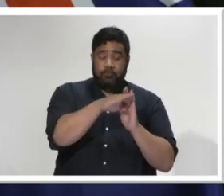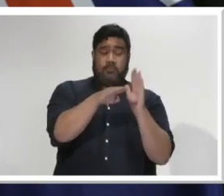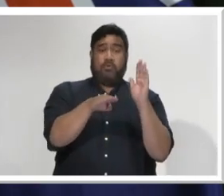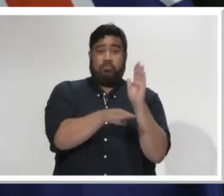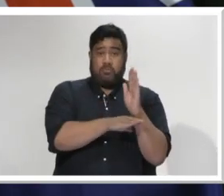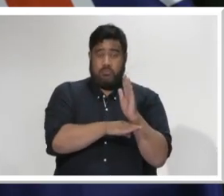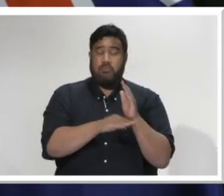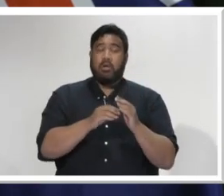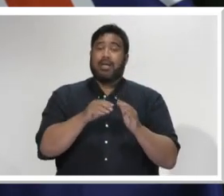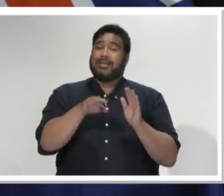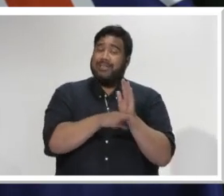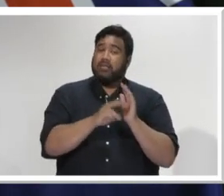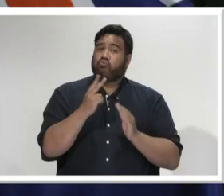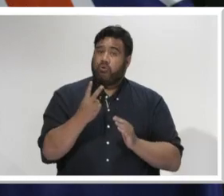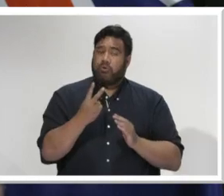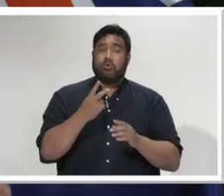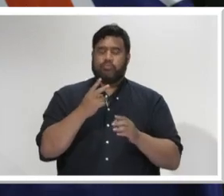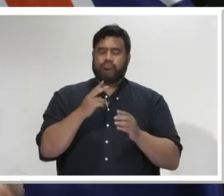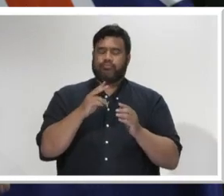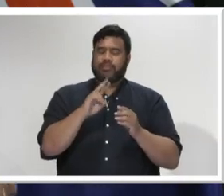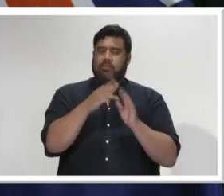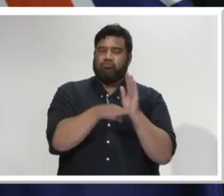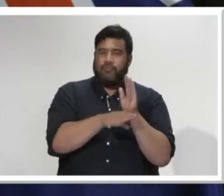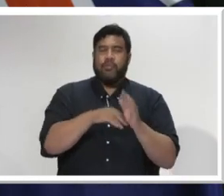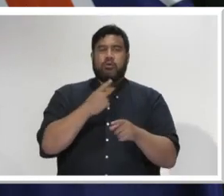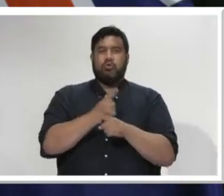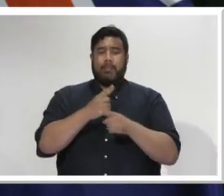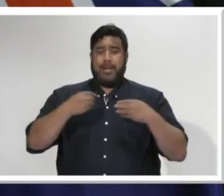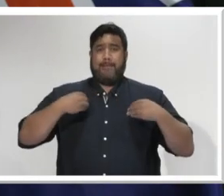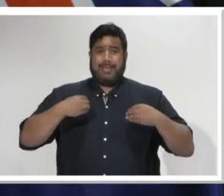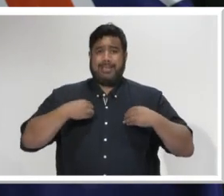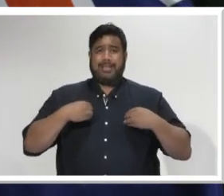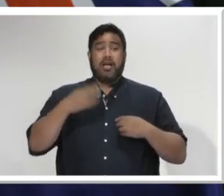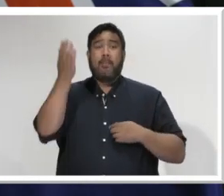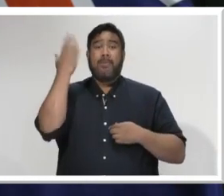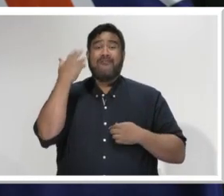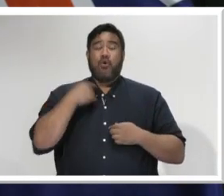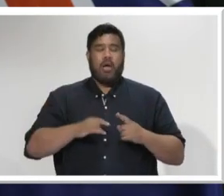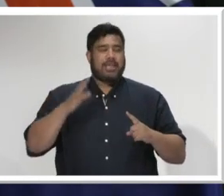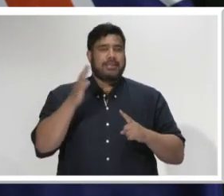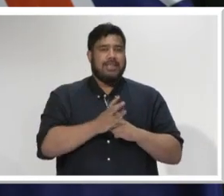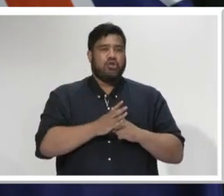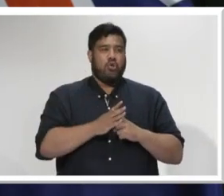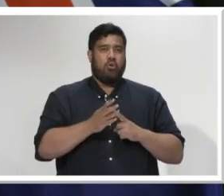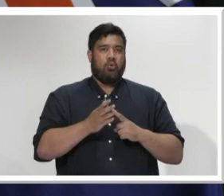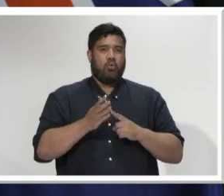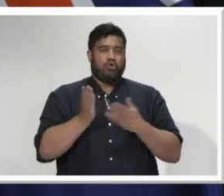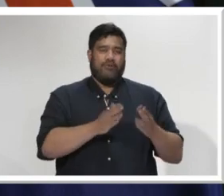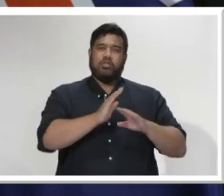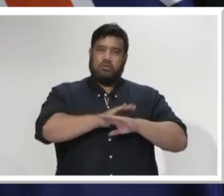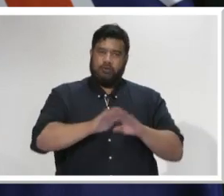workplaces at level 3 moves from essential operations only to safe operations